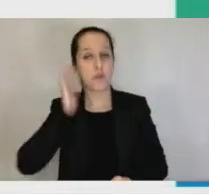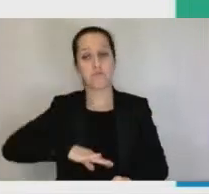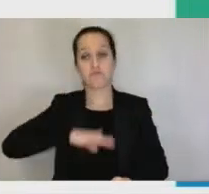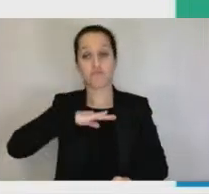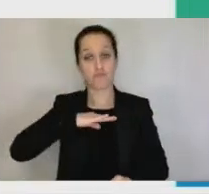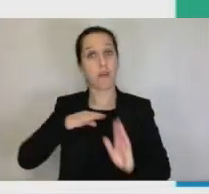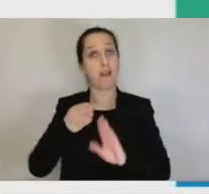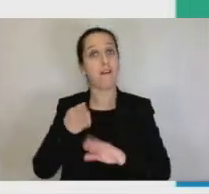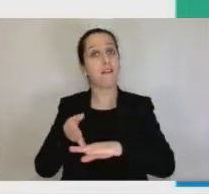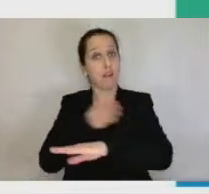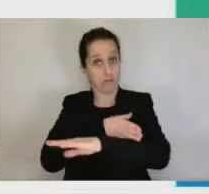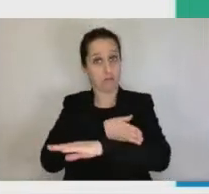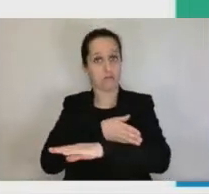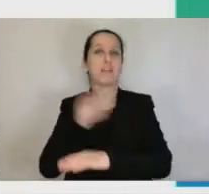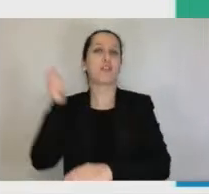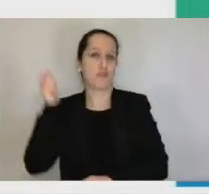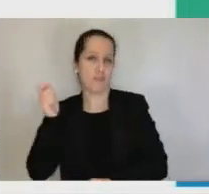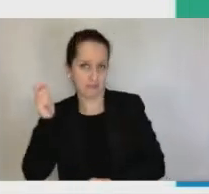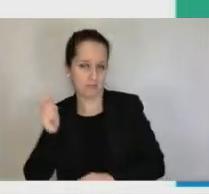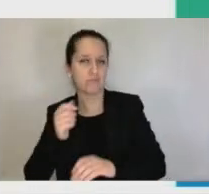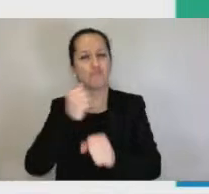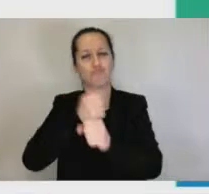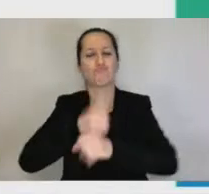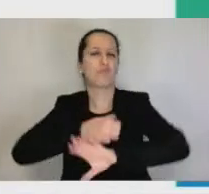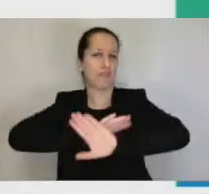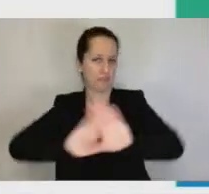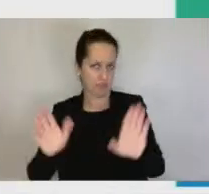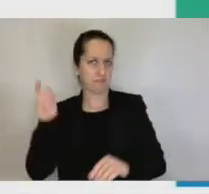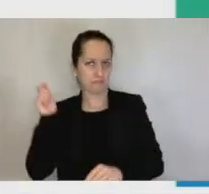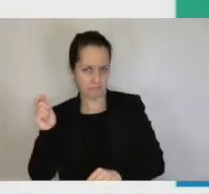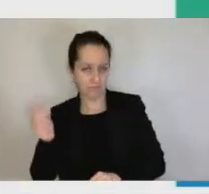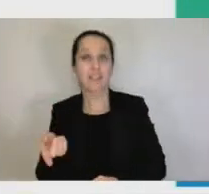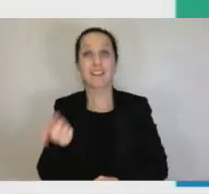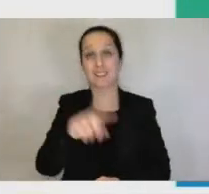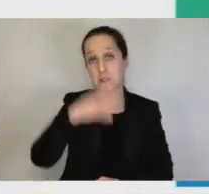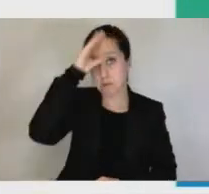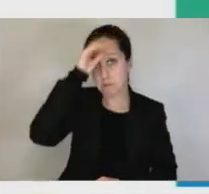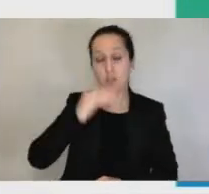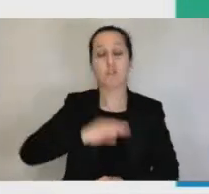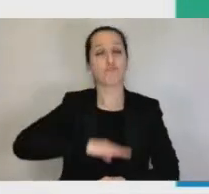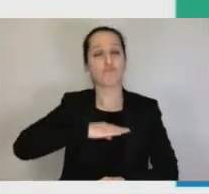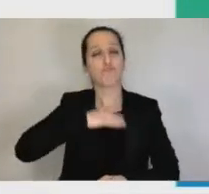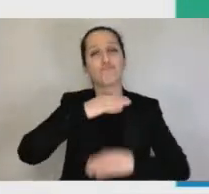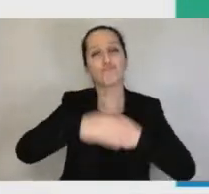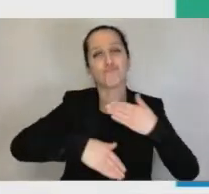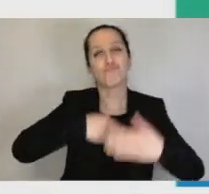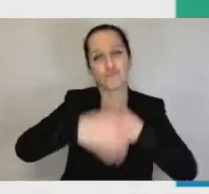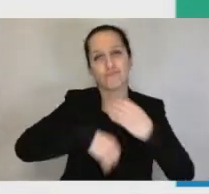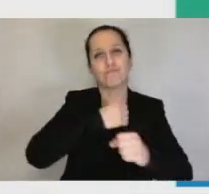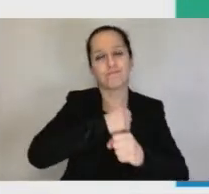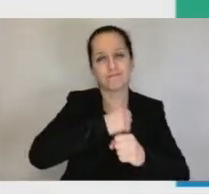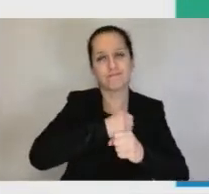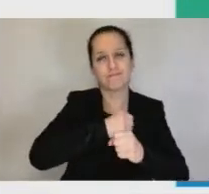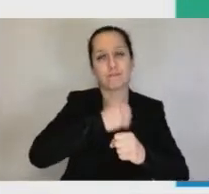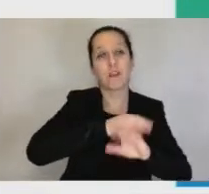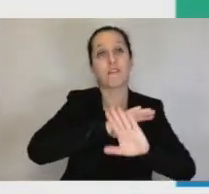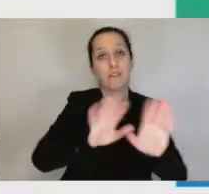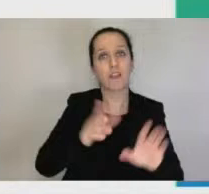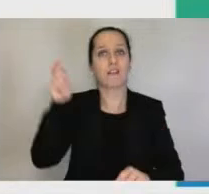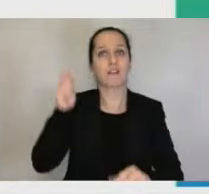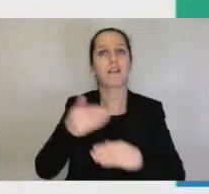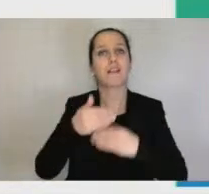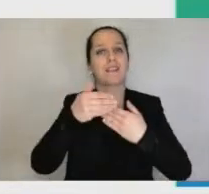age lower than men, regardless of the legal age. According to OECD, for 6 countries of the region,